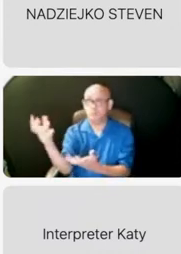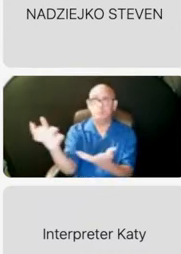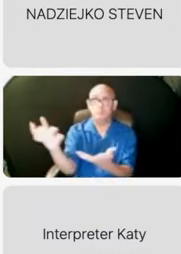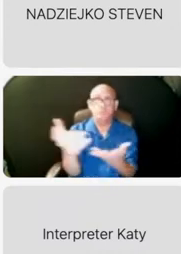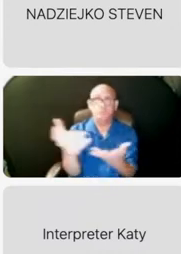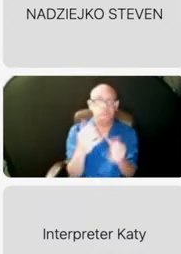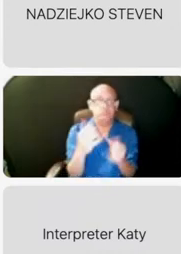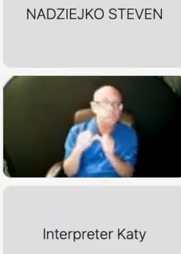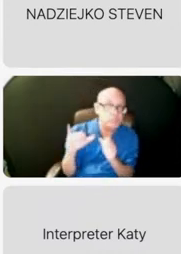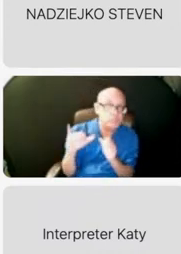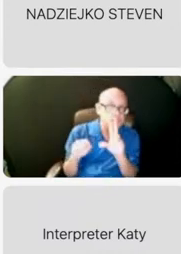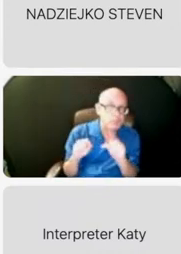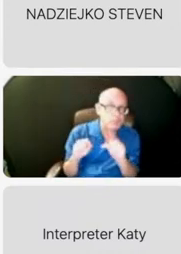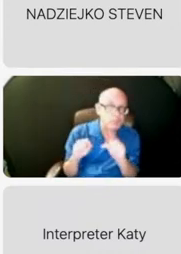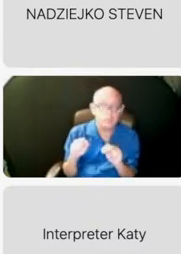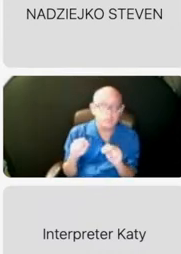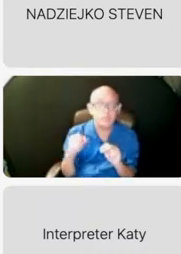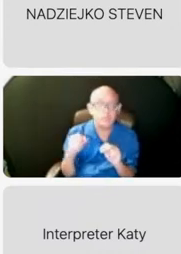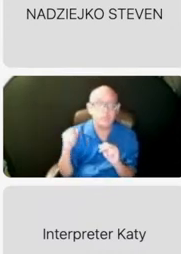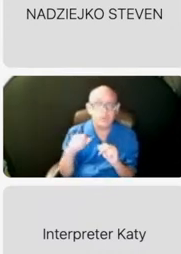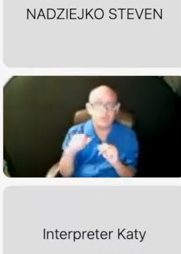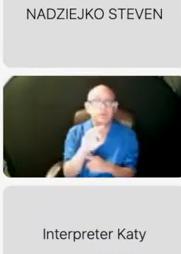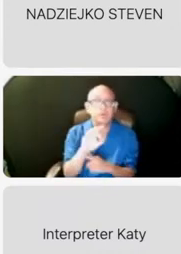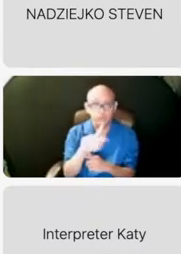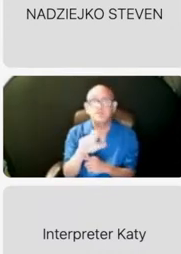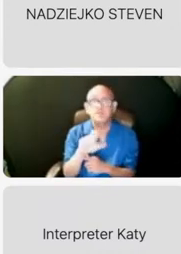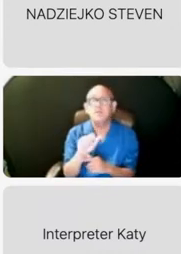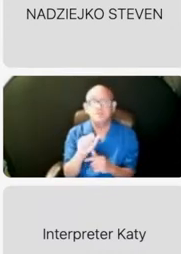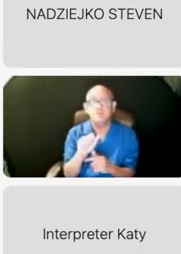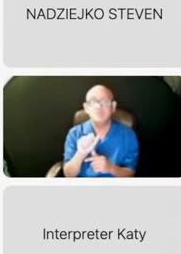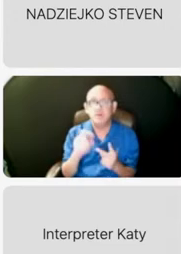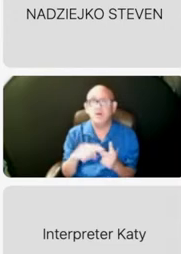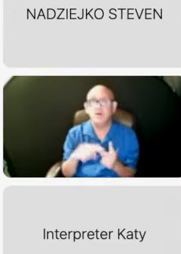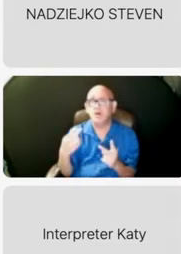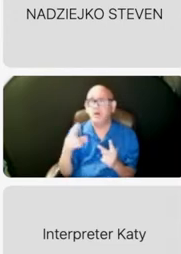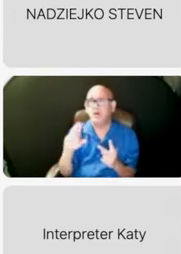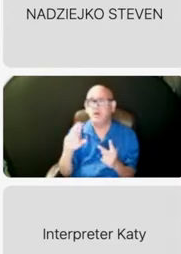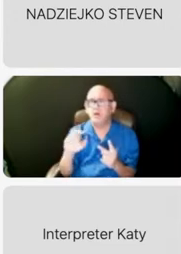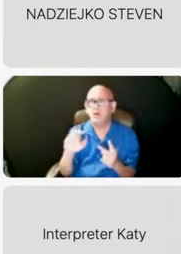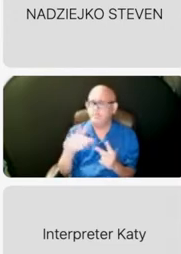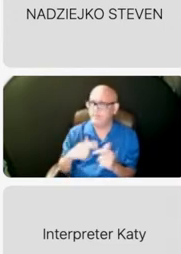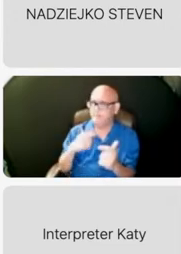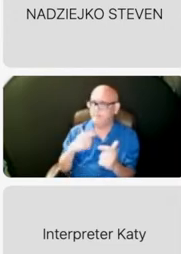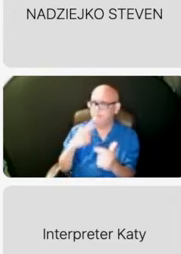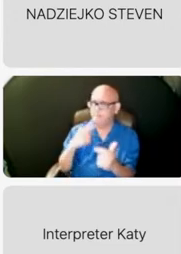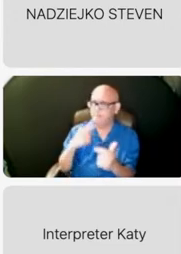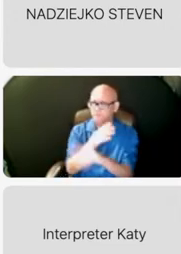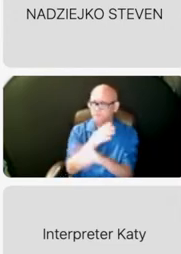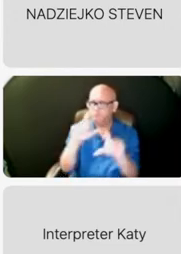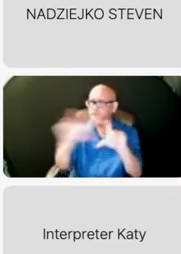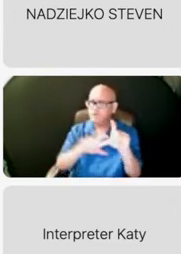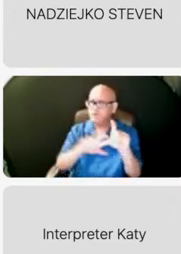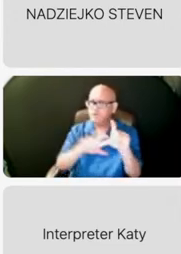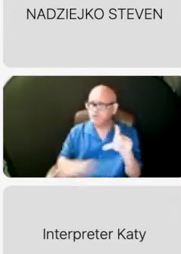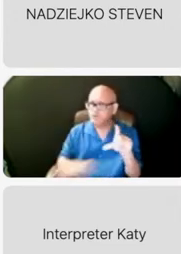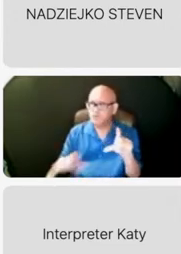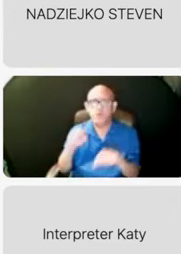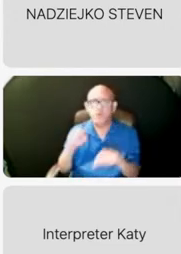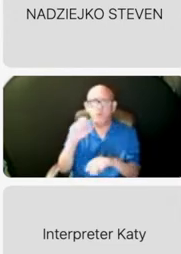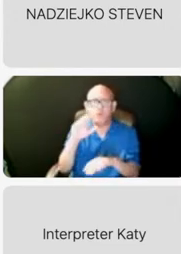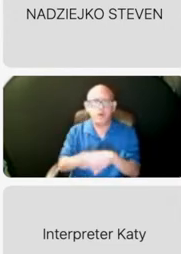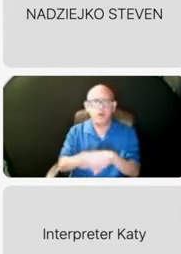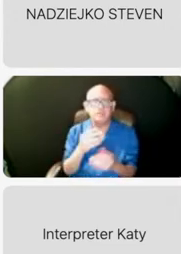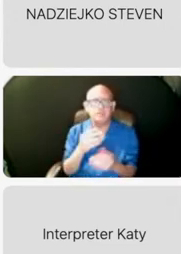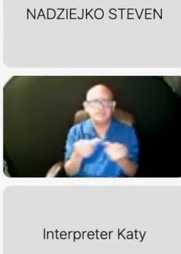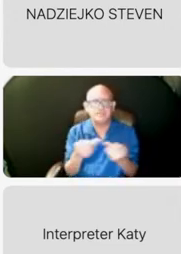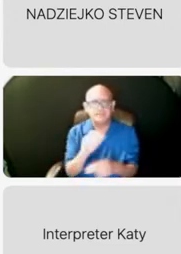okay mr fuentes thank you ms harold is this lovely big virtual or will it be um that's yes virtual